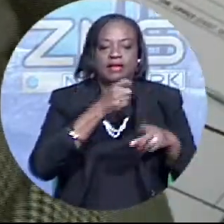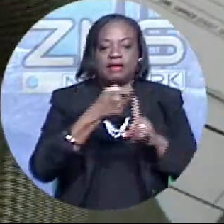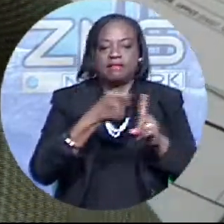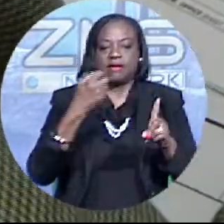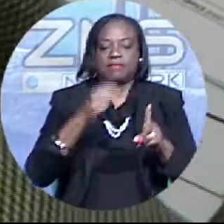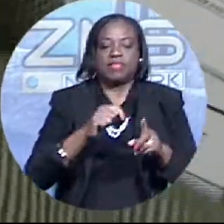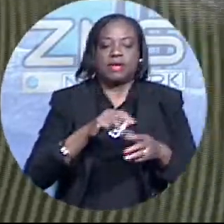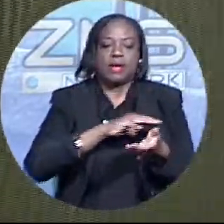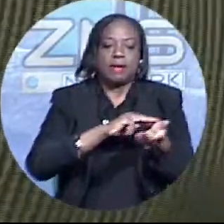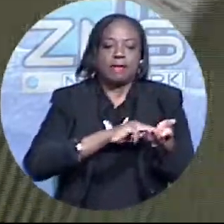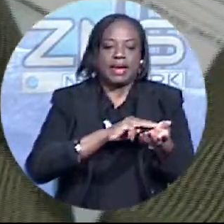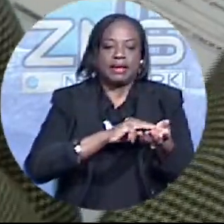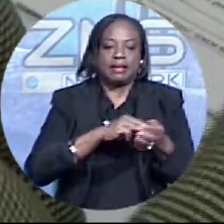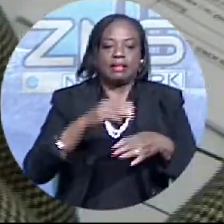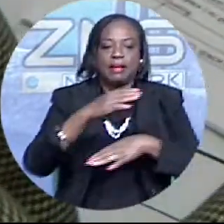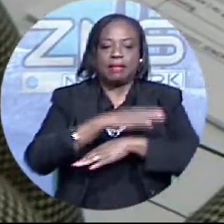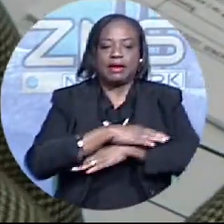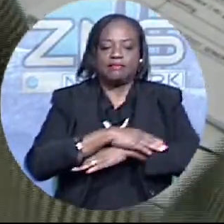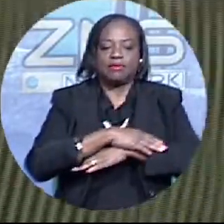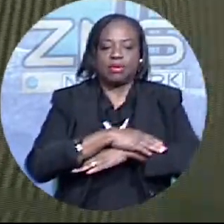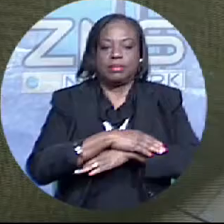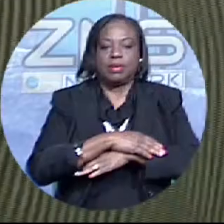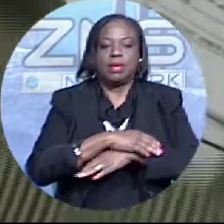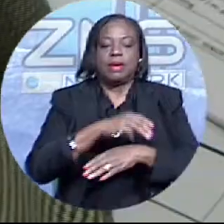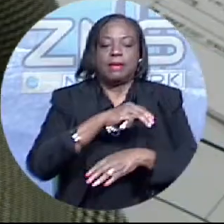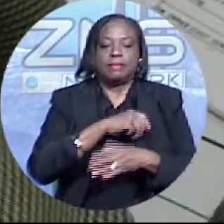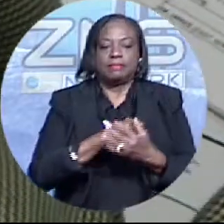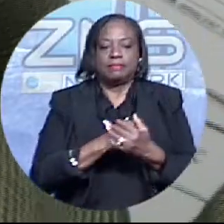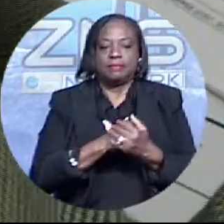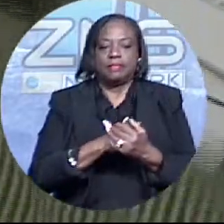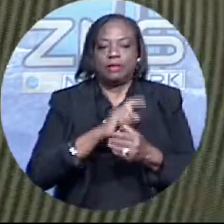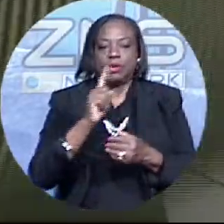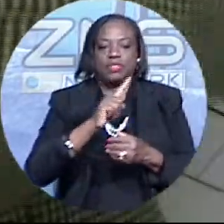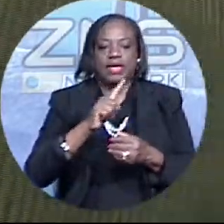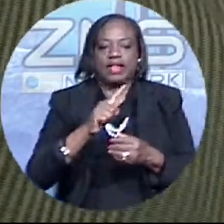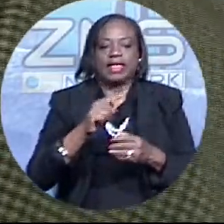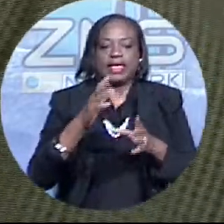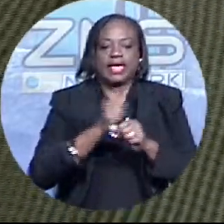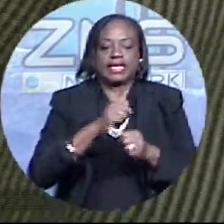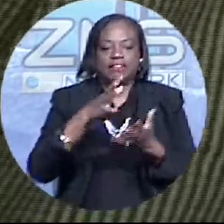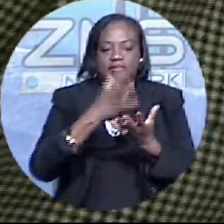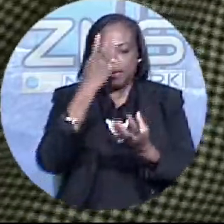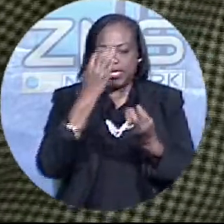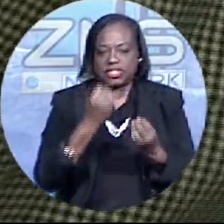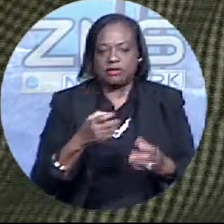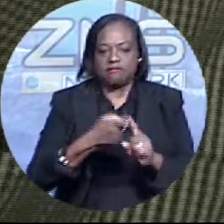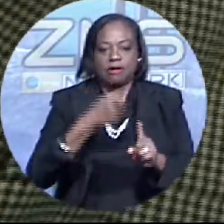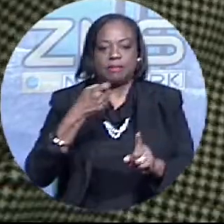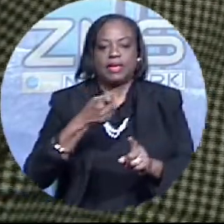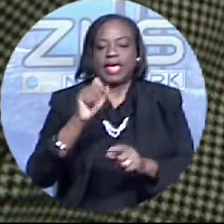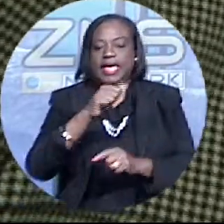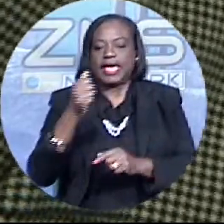medical professionals to access patient information from anywhere. Cleopatra Murphy, ZNS Network News.